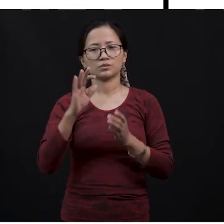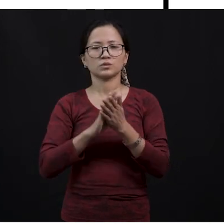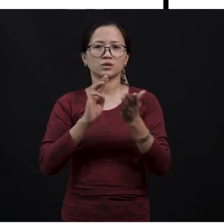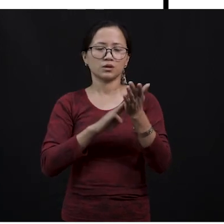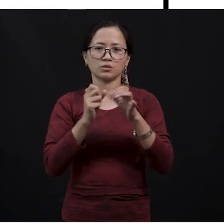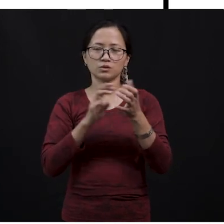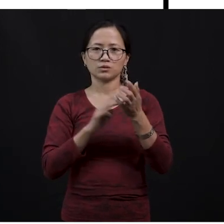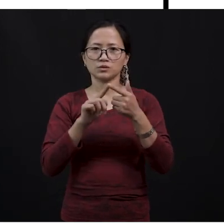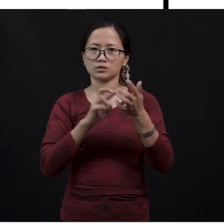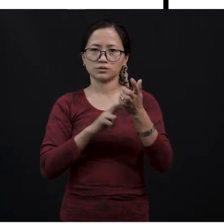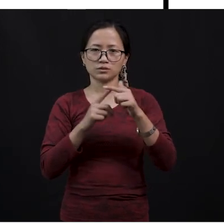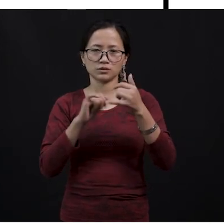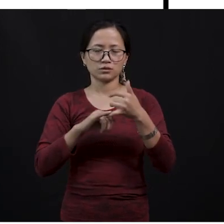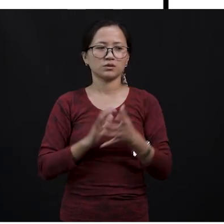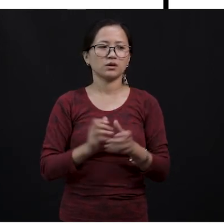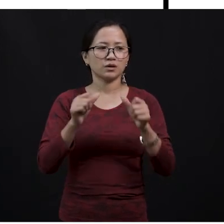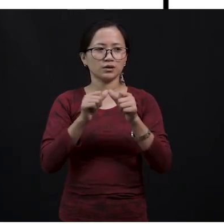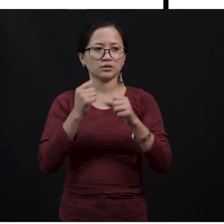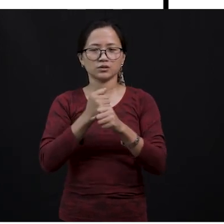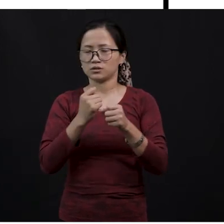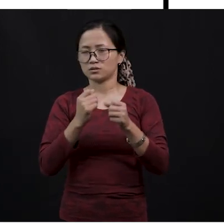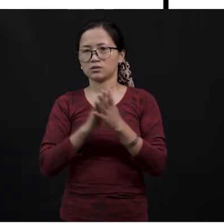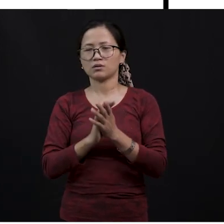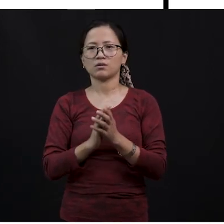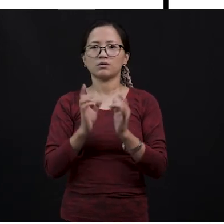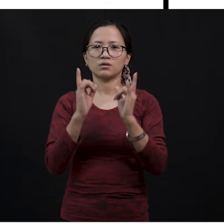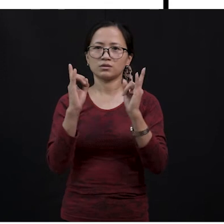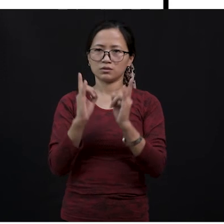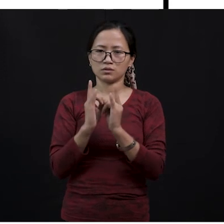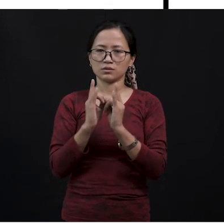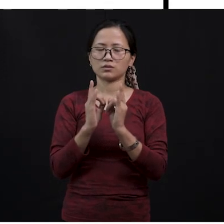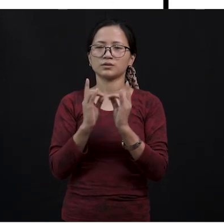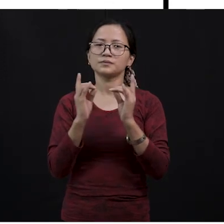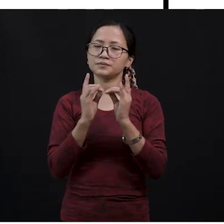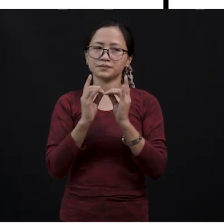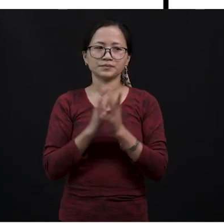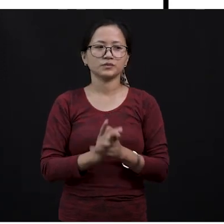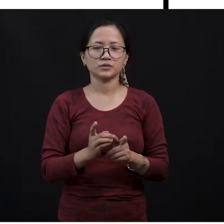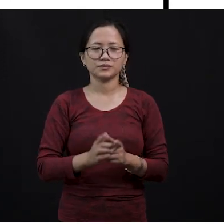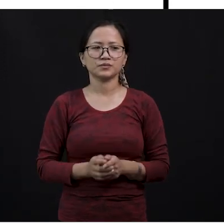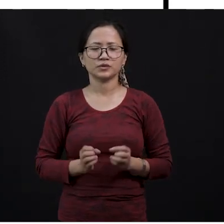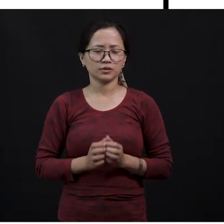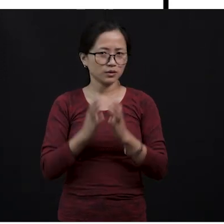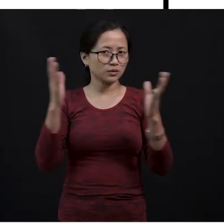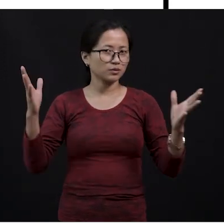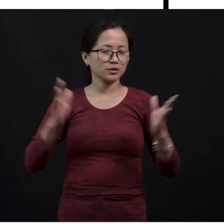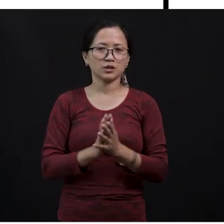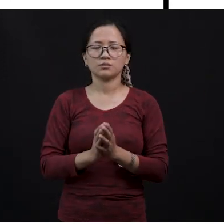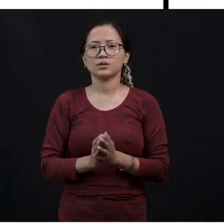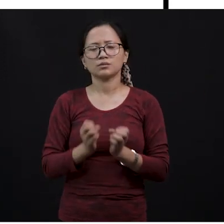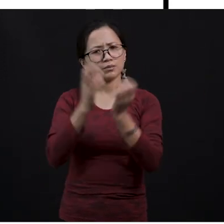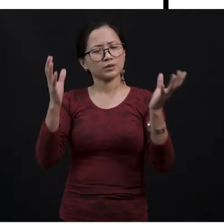the city of Agra, constructed later by Mughals and now by Lodis. He initiated many reforms